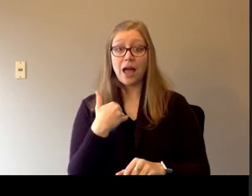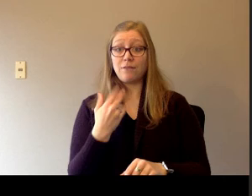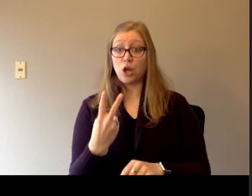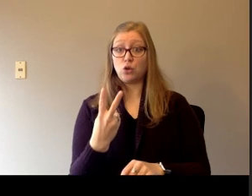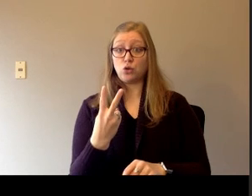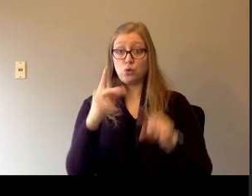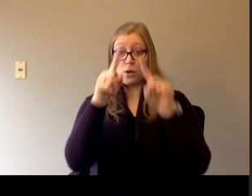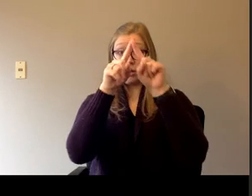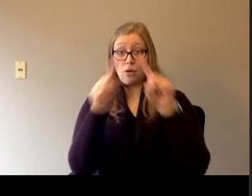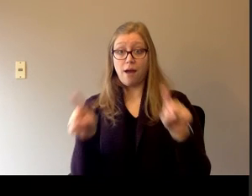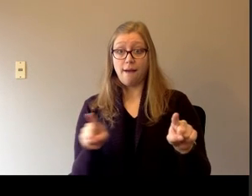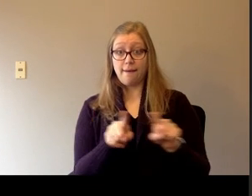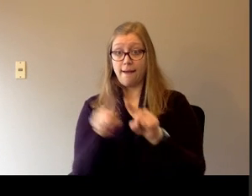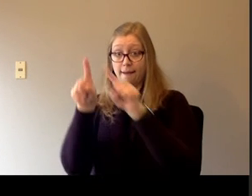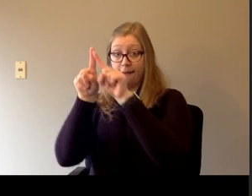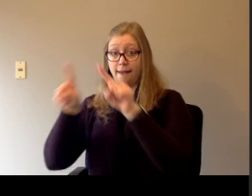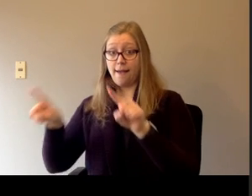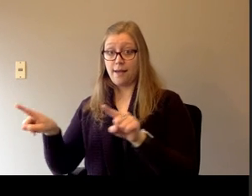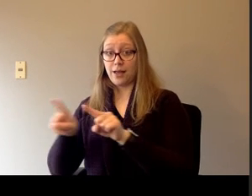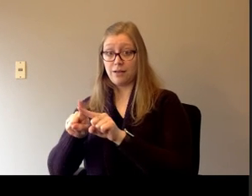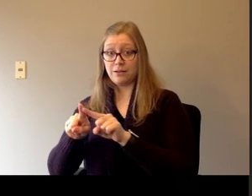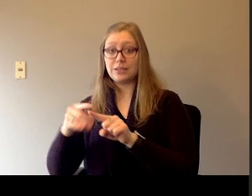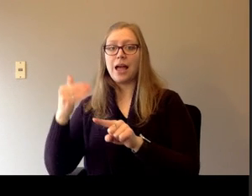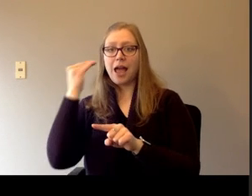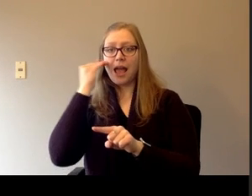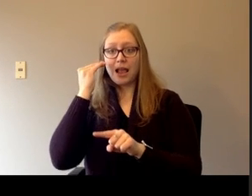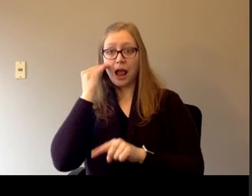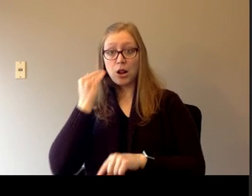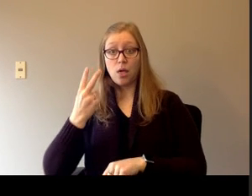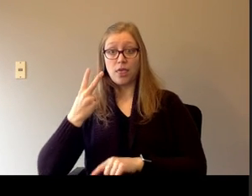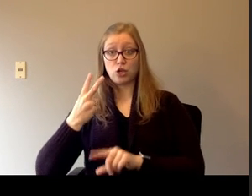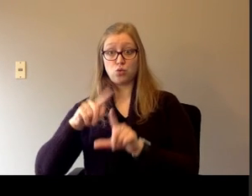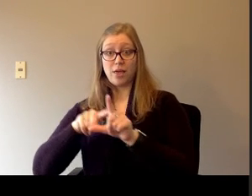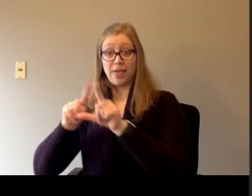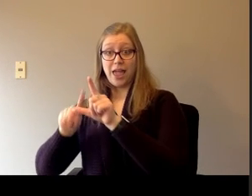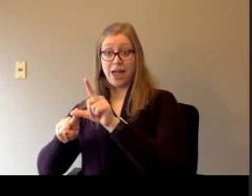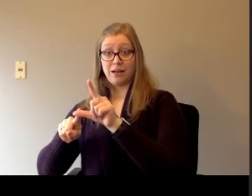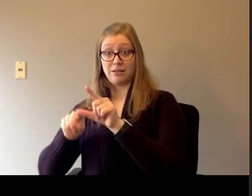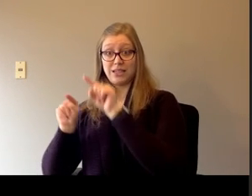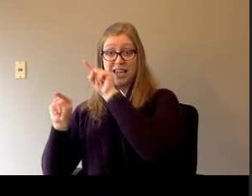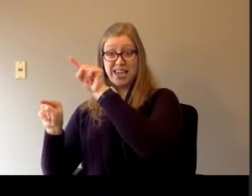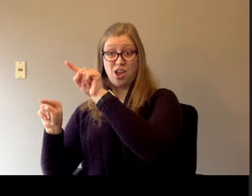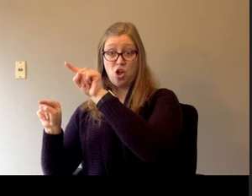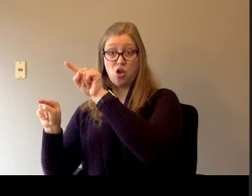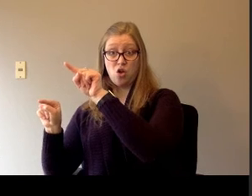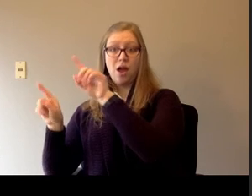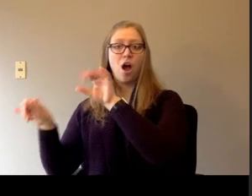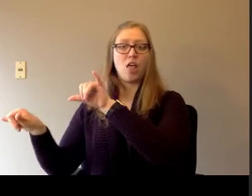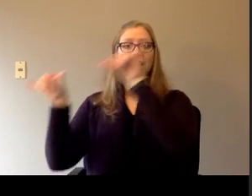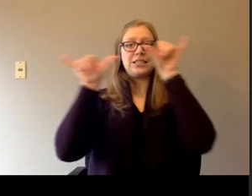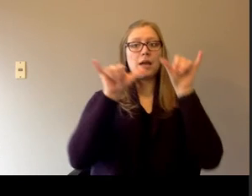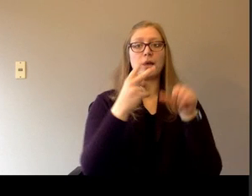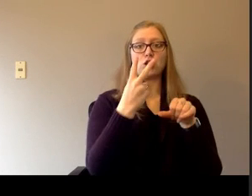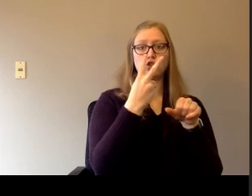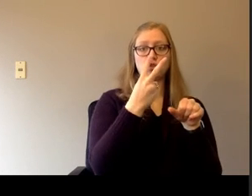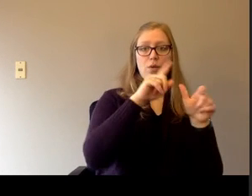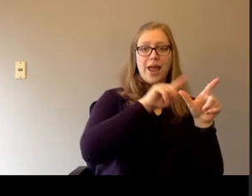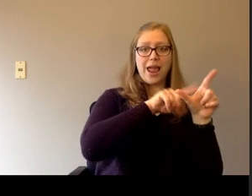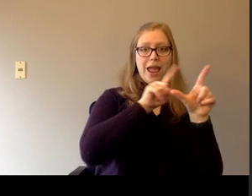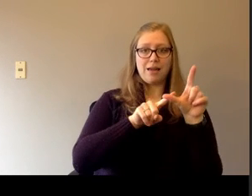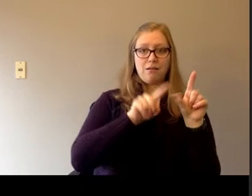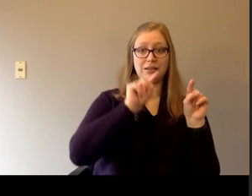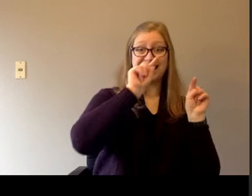first triangle have the same measures as two angles in the second triangle, well, that third pair of angles has to